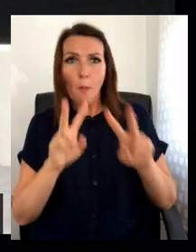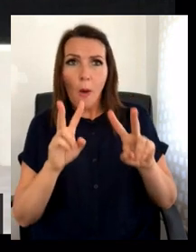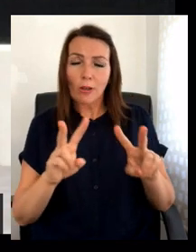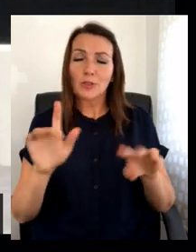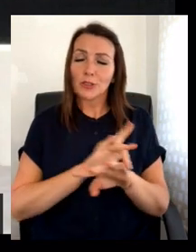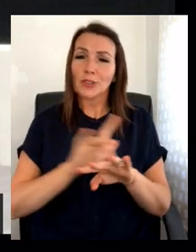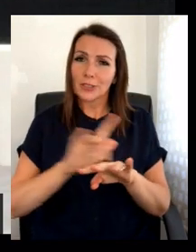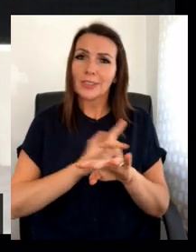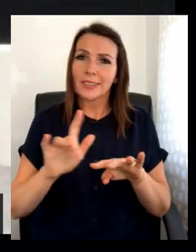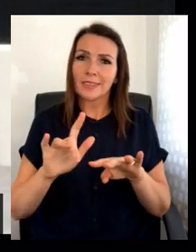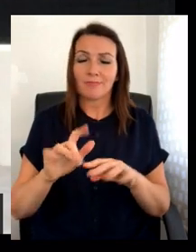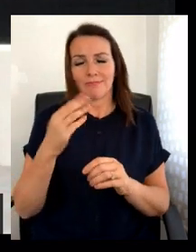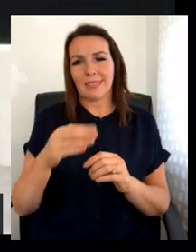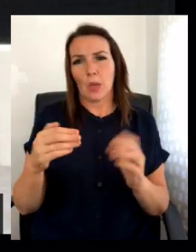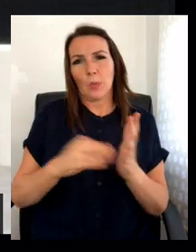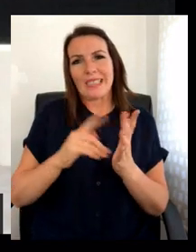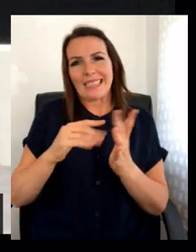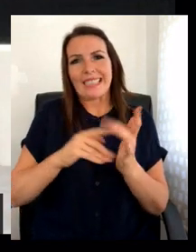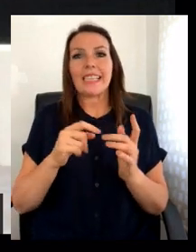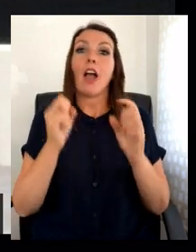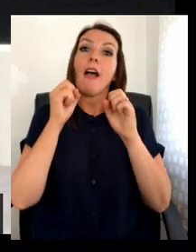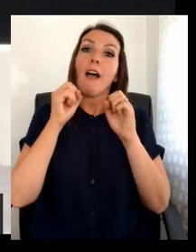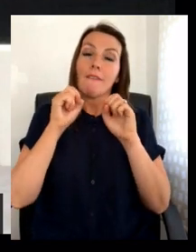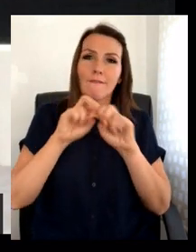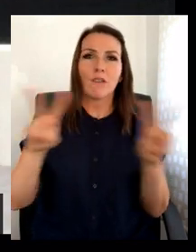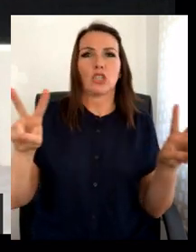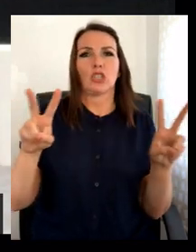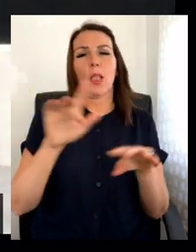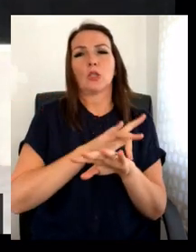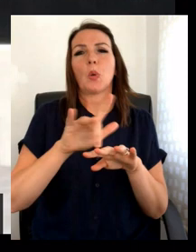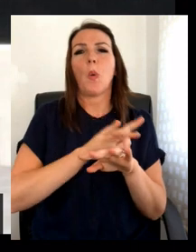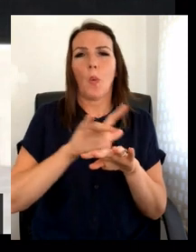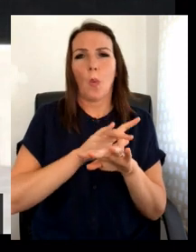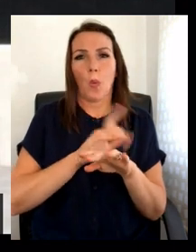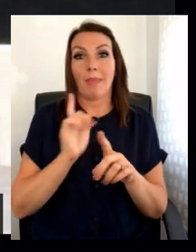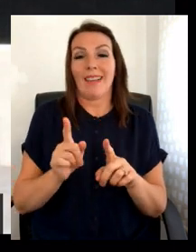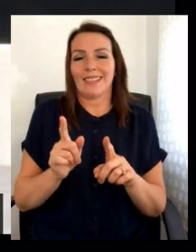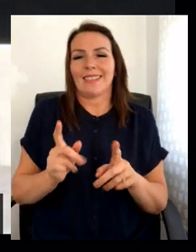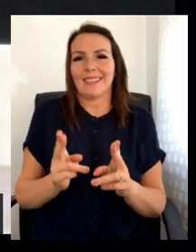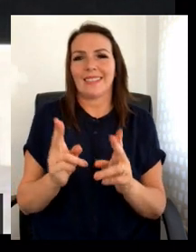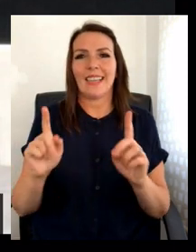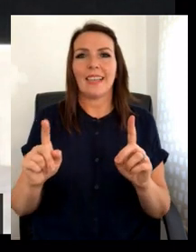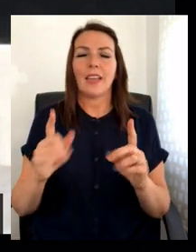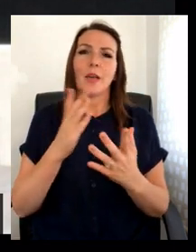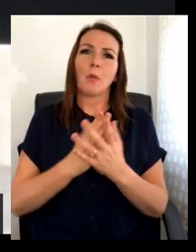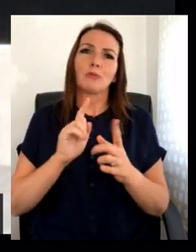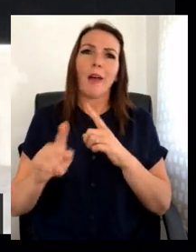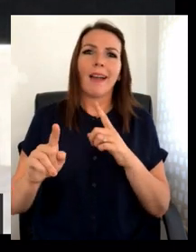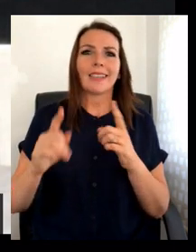called ZZ, A Virtual Show. And the idea is that we're going to create a kind of virtual cabaret